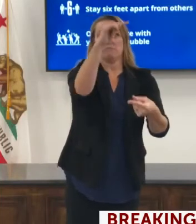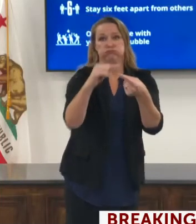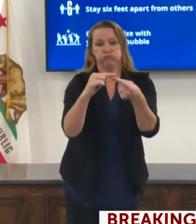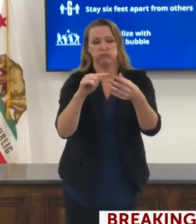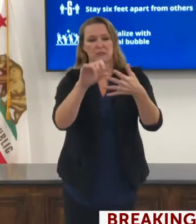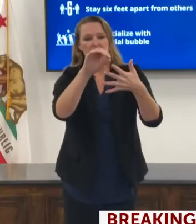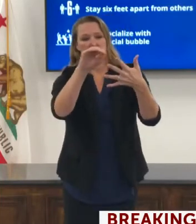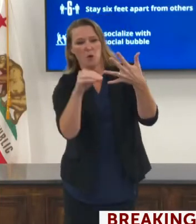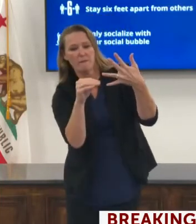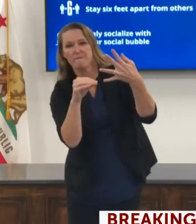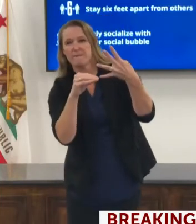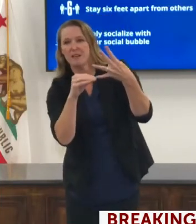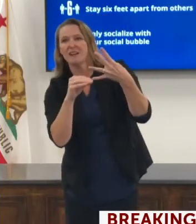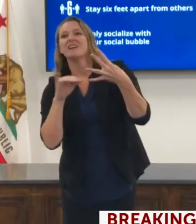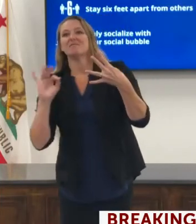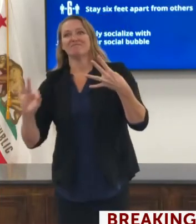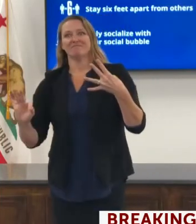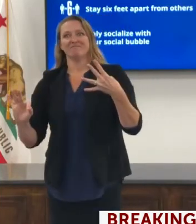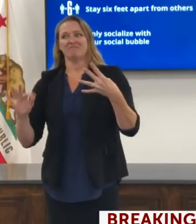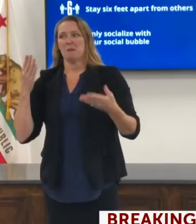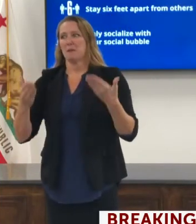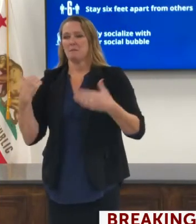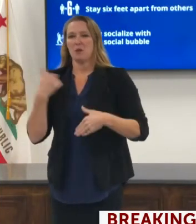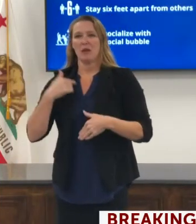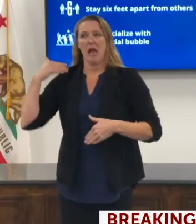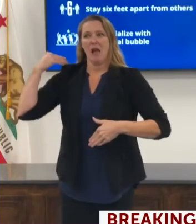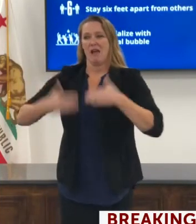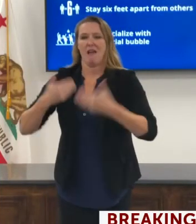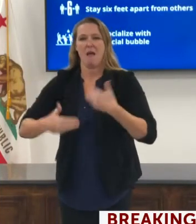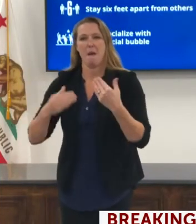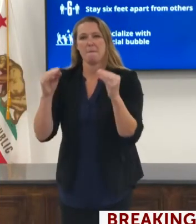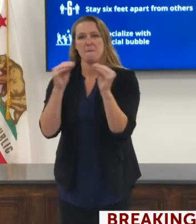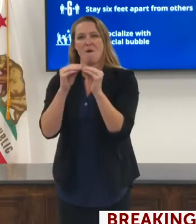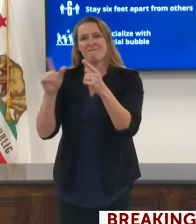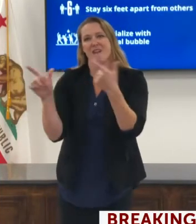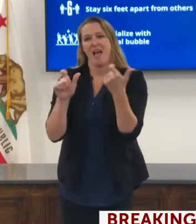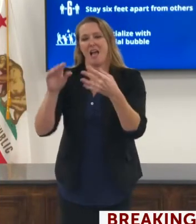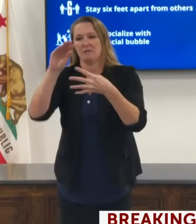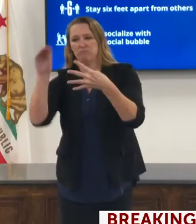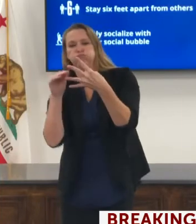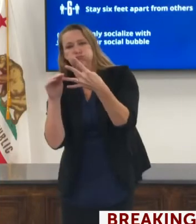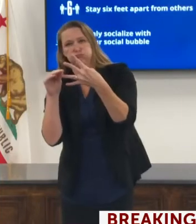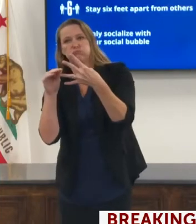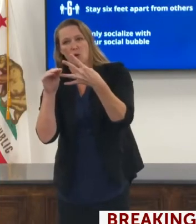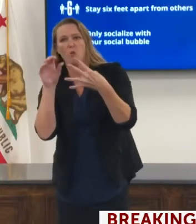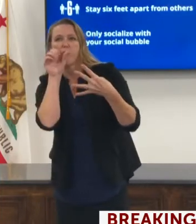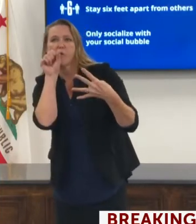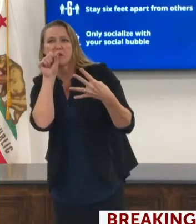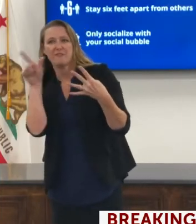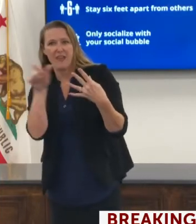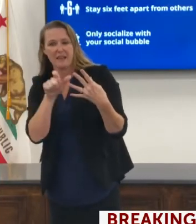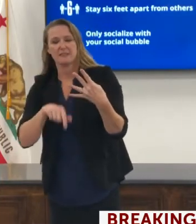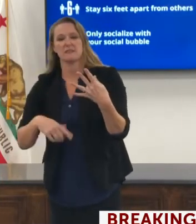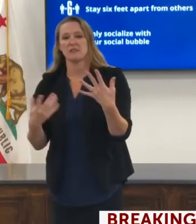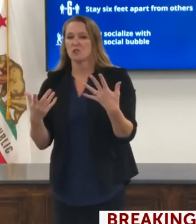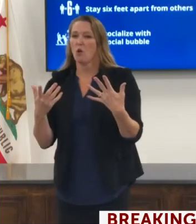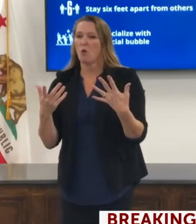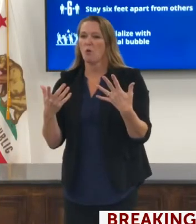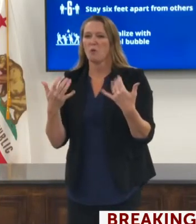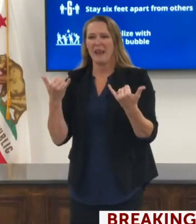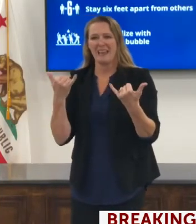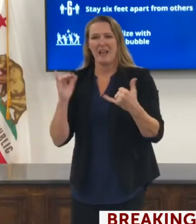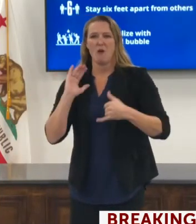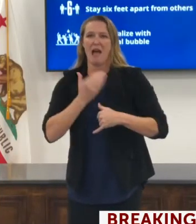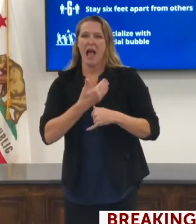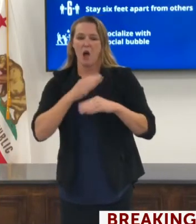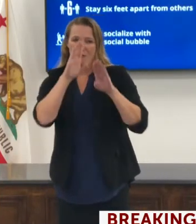another way in which we could move forward in this county into the orange tier. So we're putting a lot of